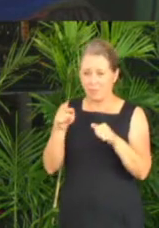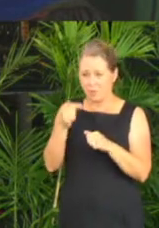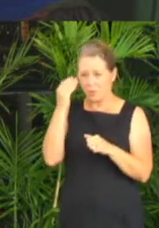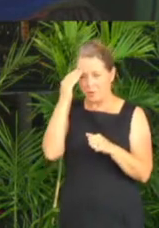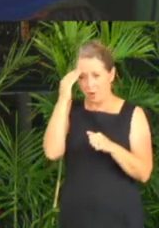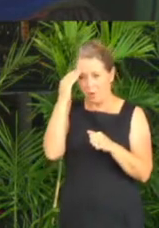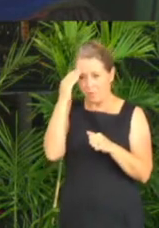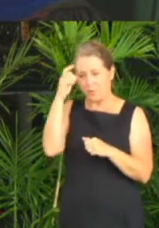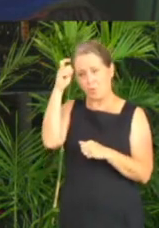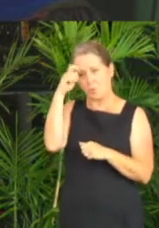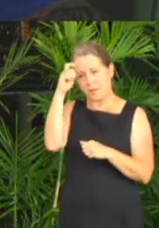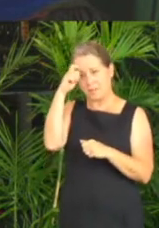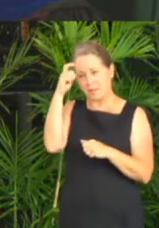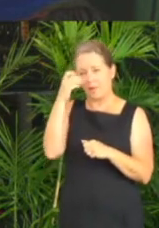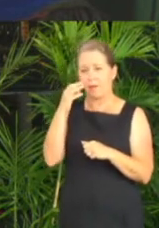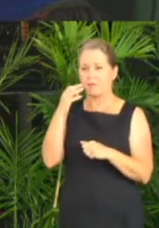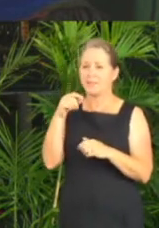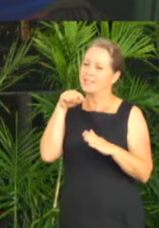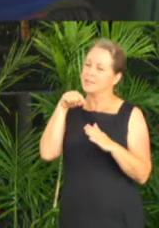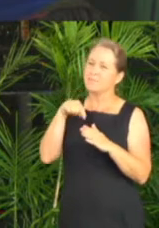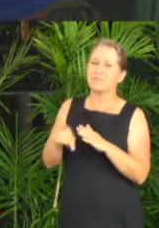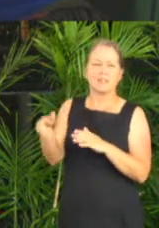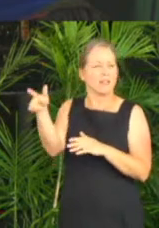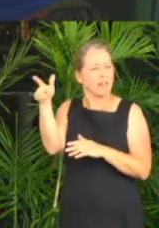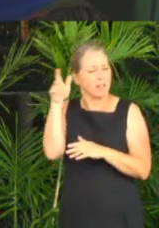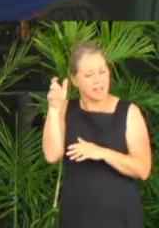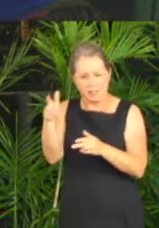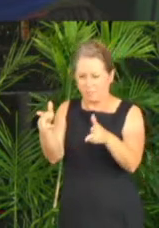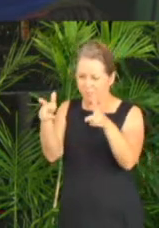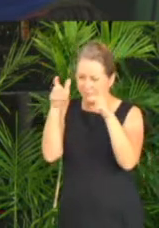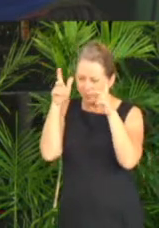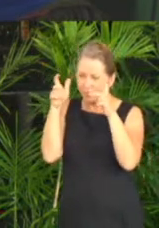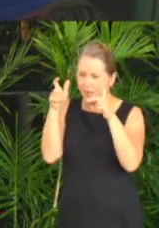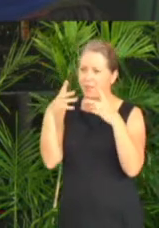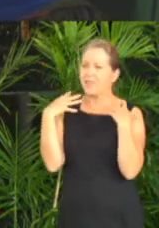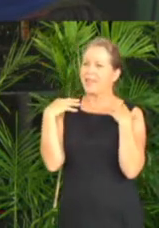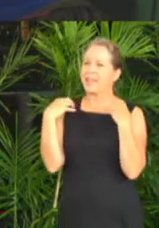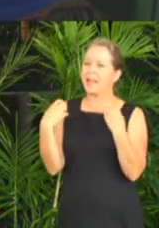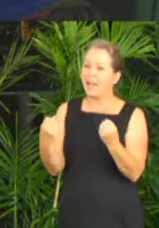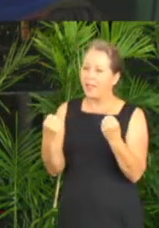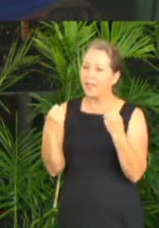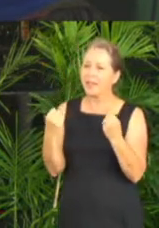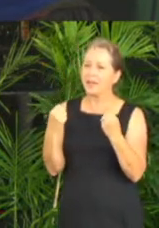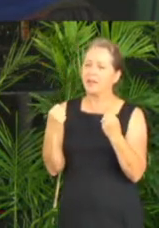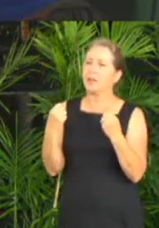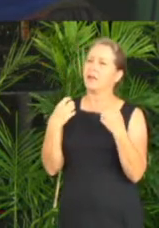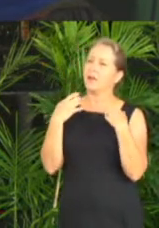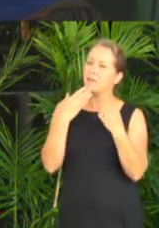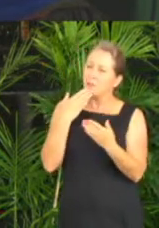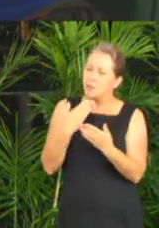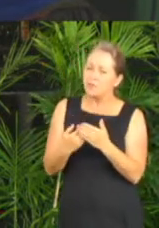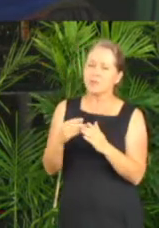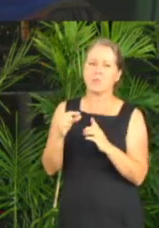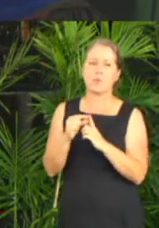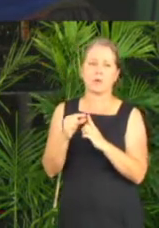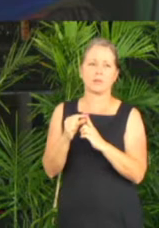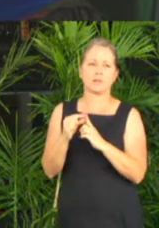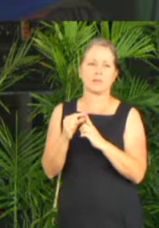know the wisdom of deep listening, the healing of wholesome words,